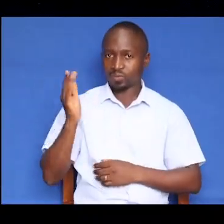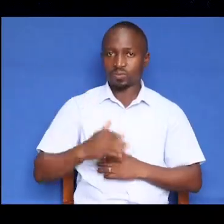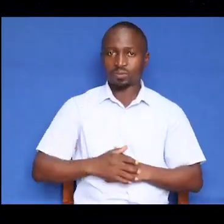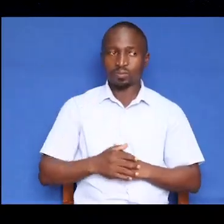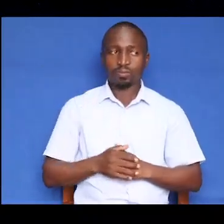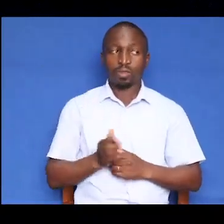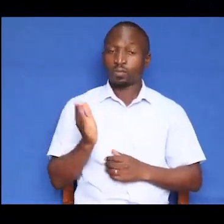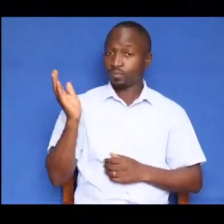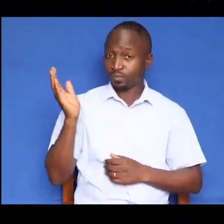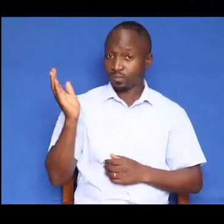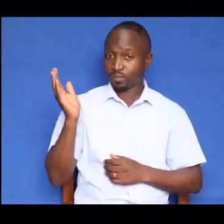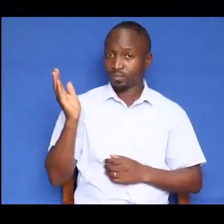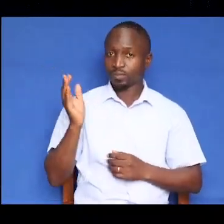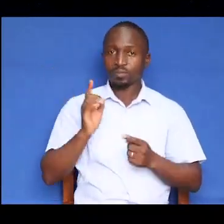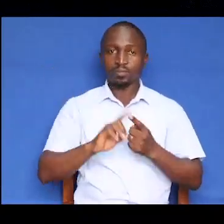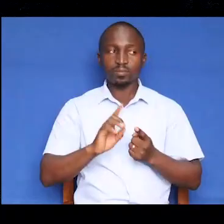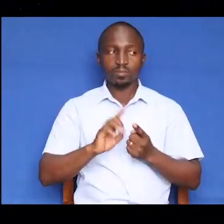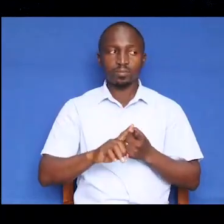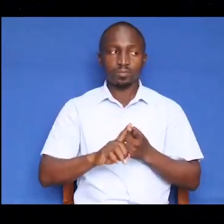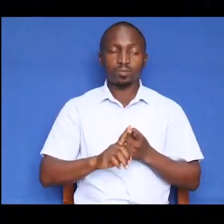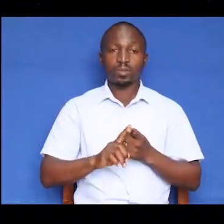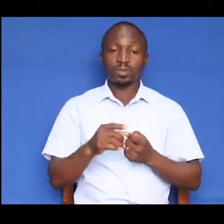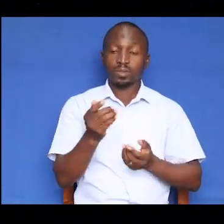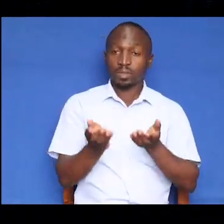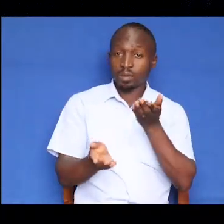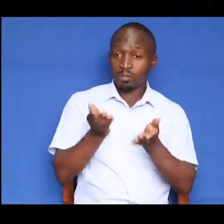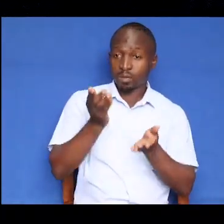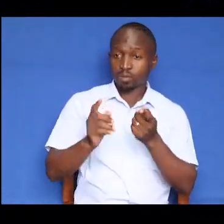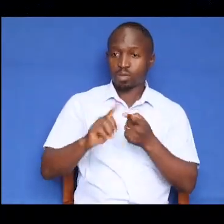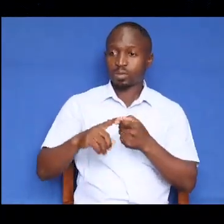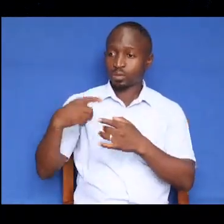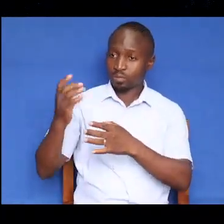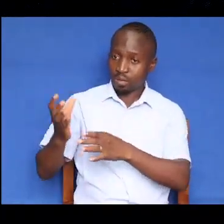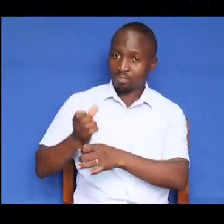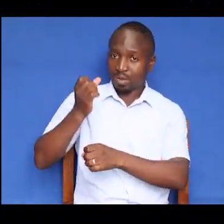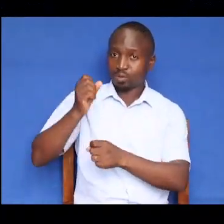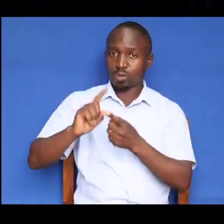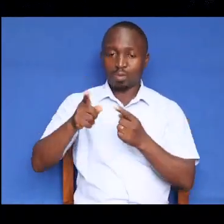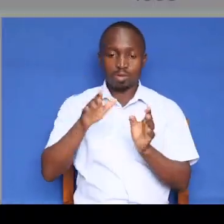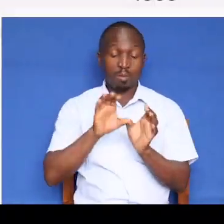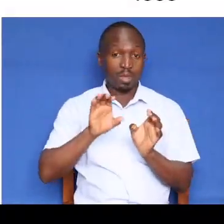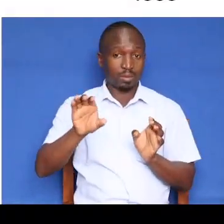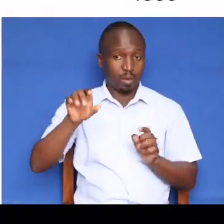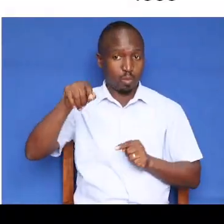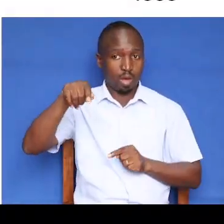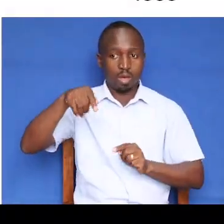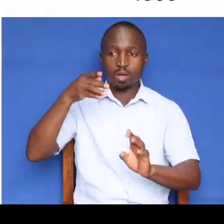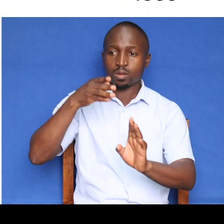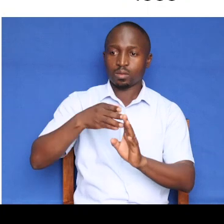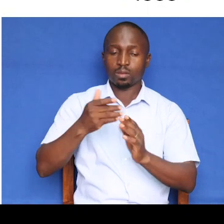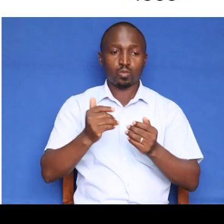allowance, because this is amount, is income amount set aside to